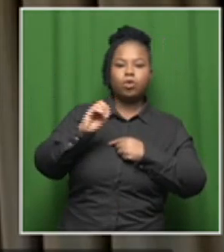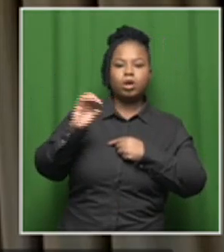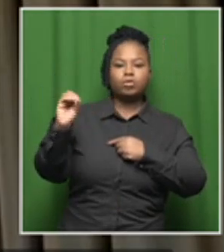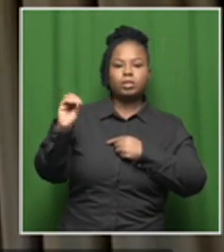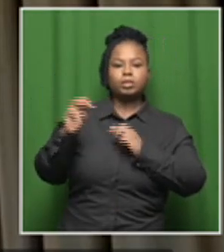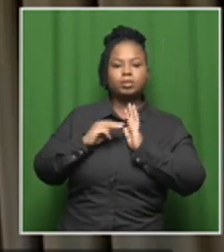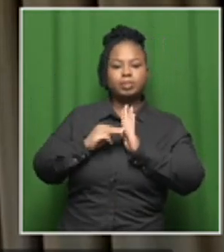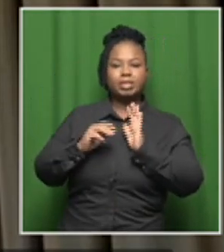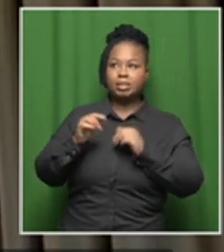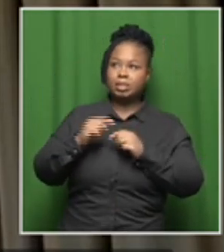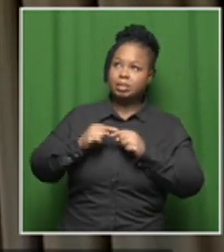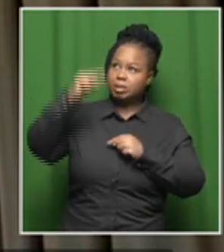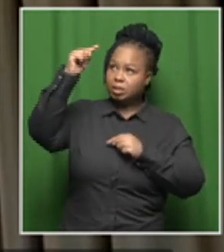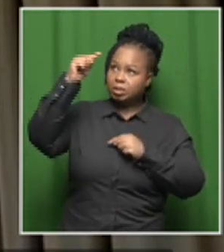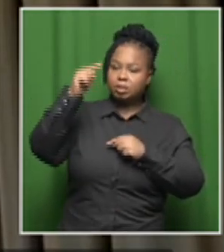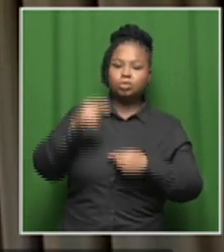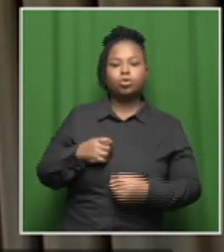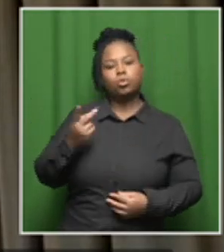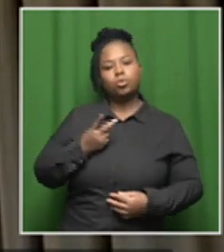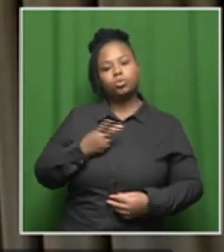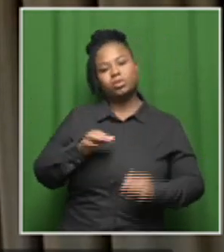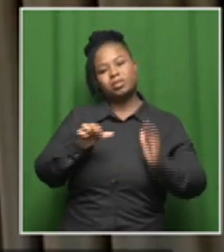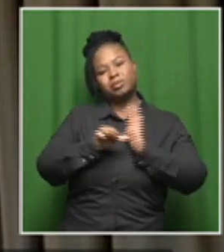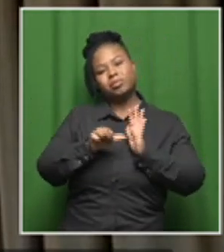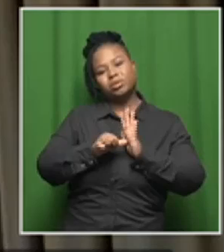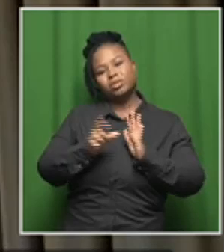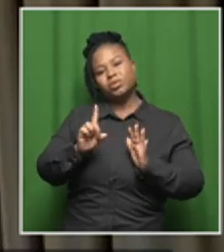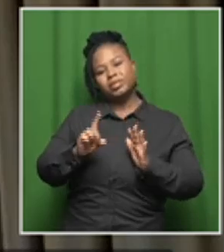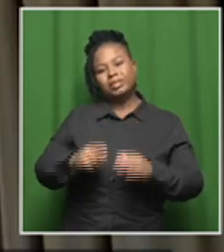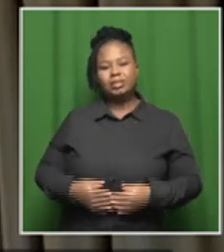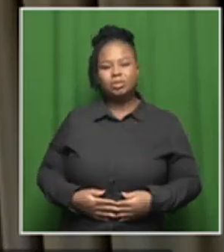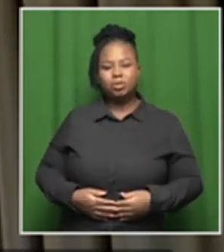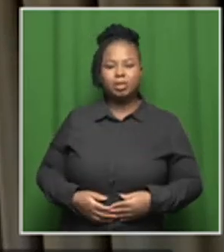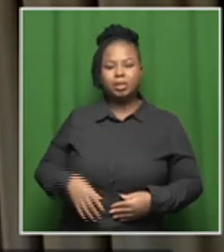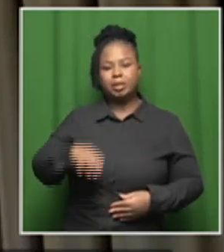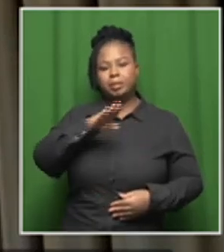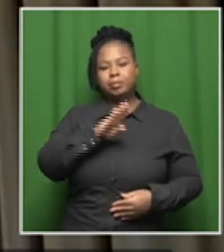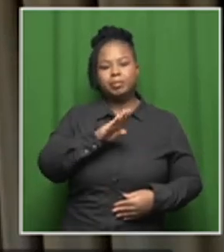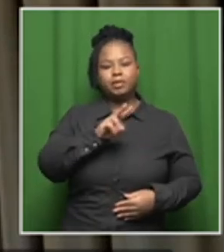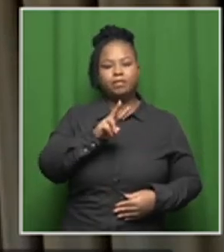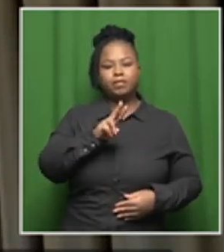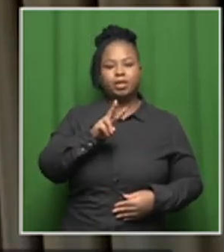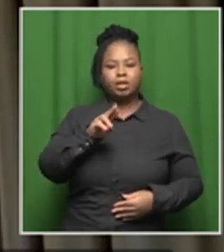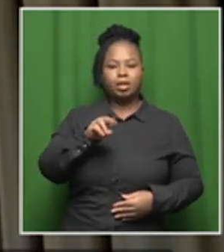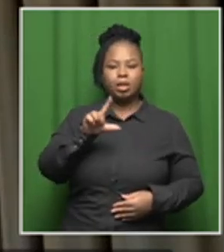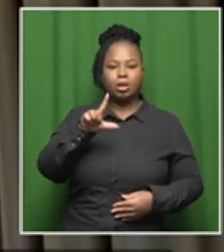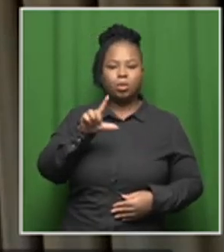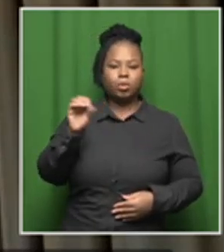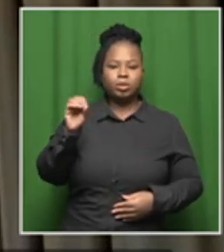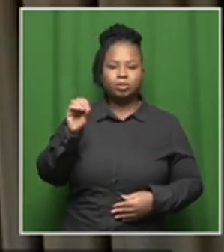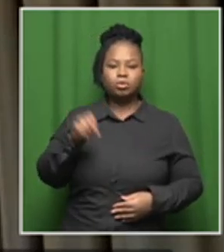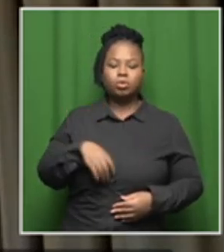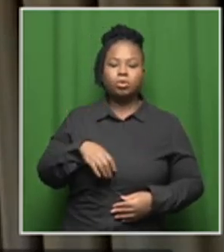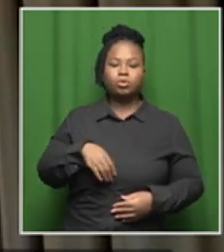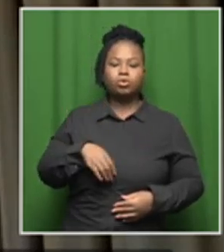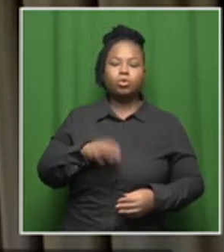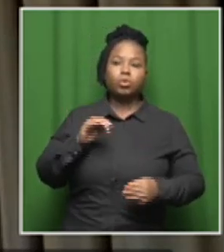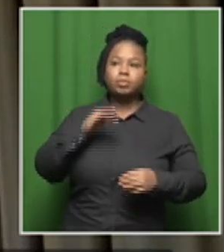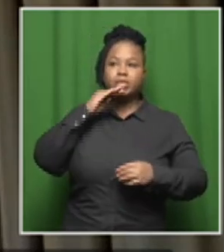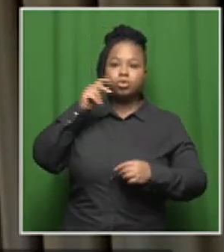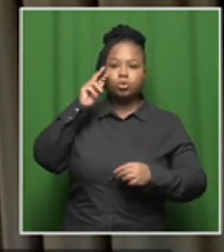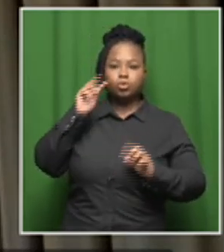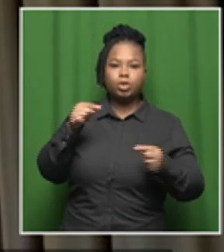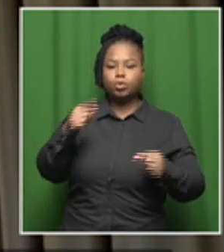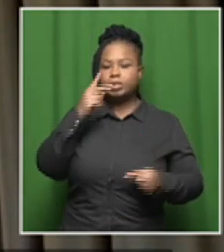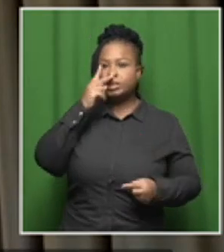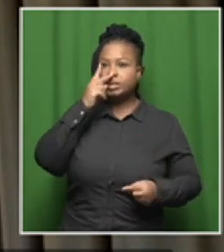most important is what's the abbreviation BVLOS, which stands for Beyond Visual Line of Sight. So you cannot